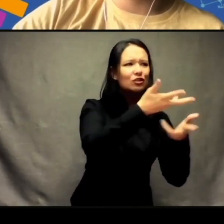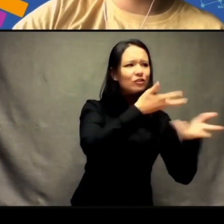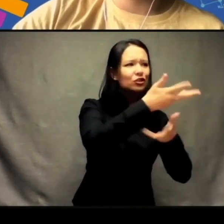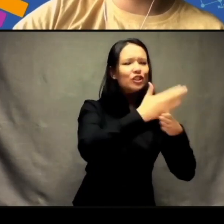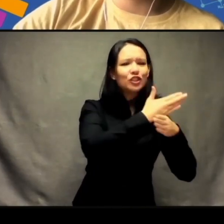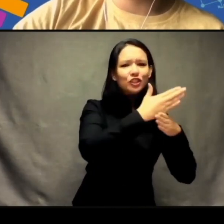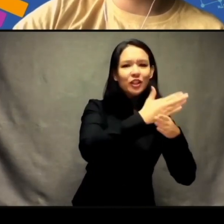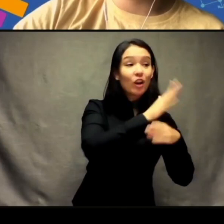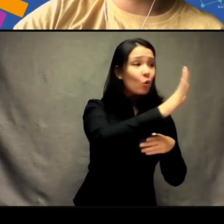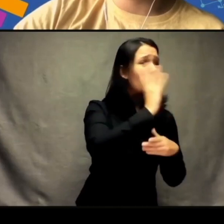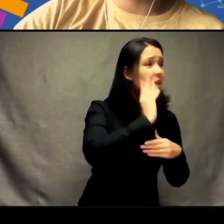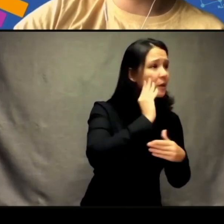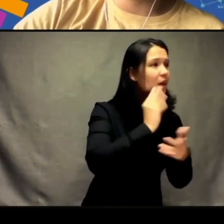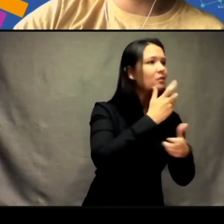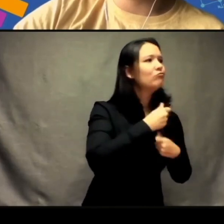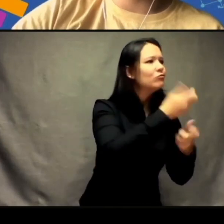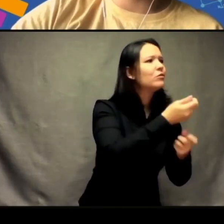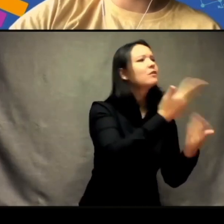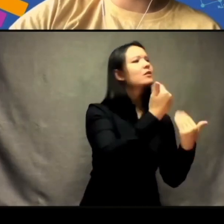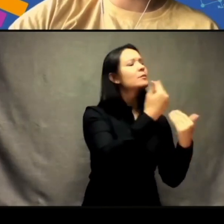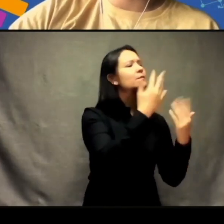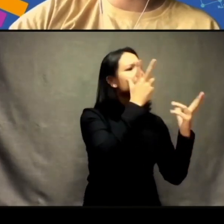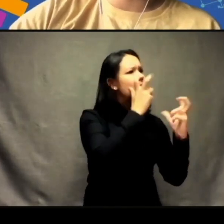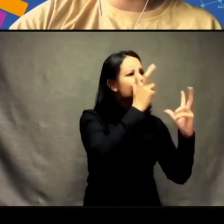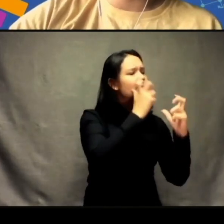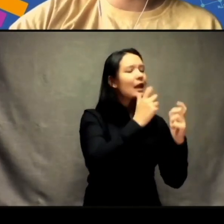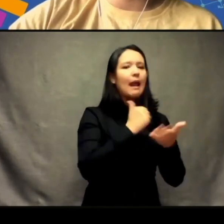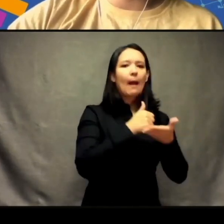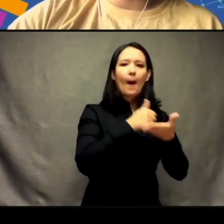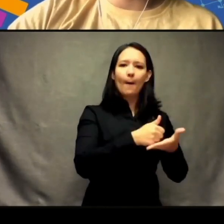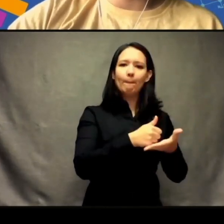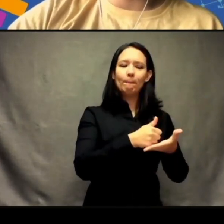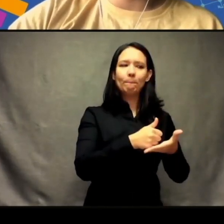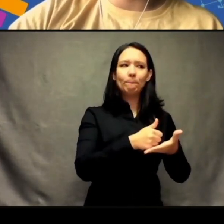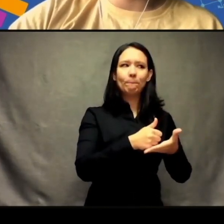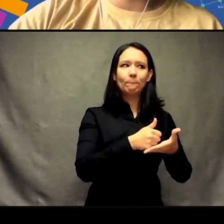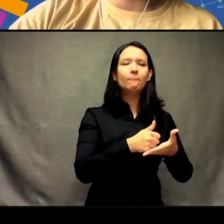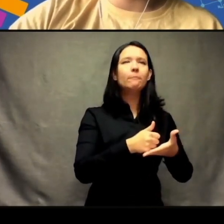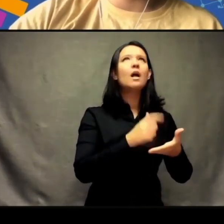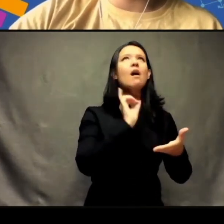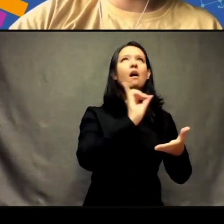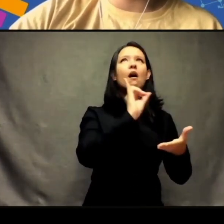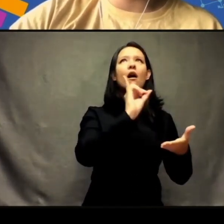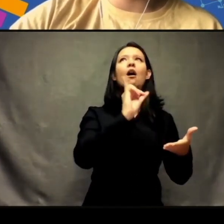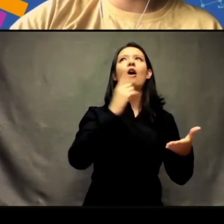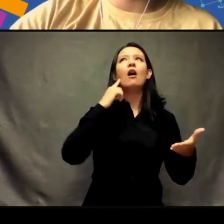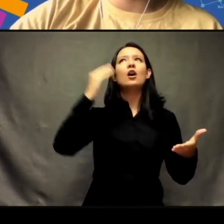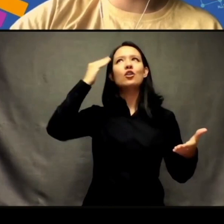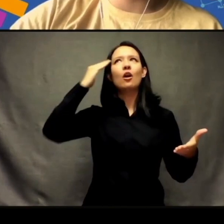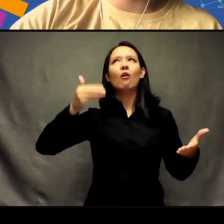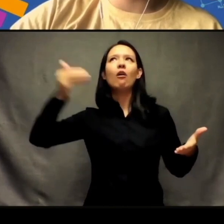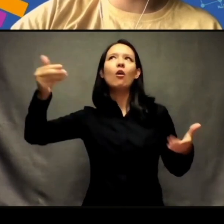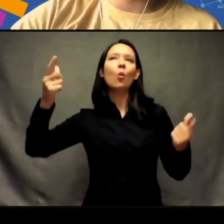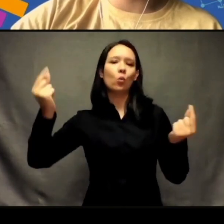different experiences that they can contribute to help you make sense of what to do.